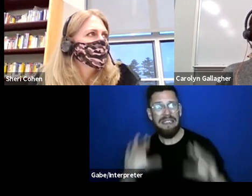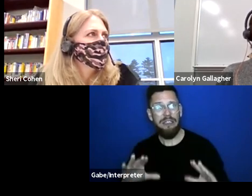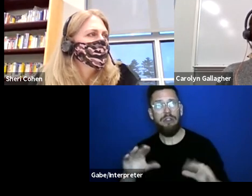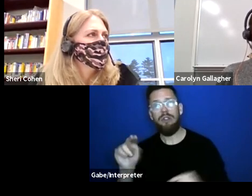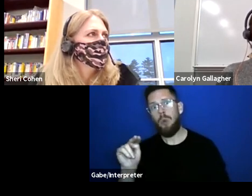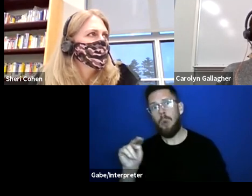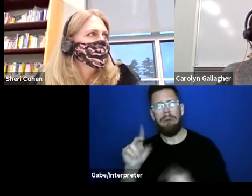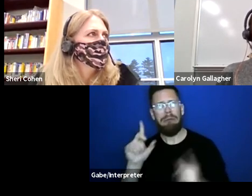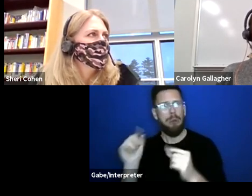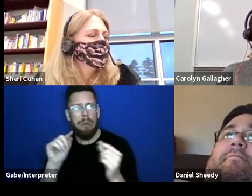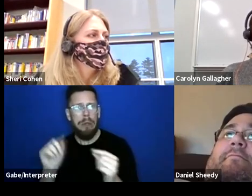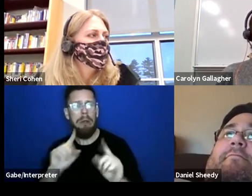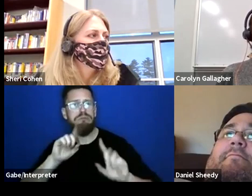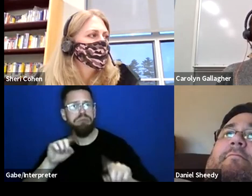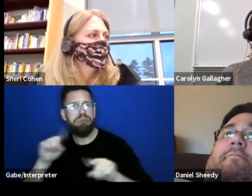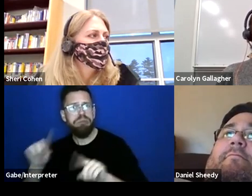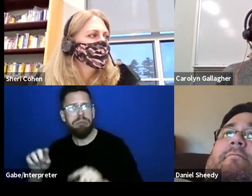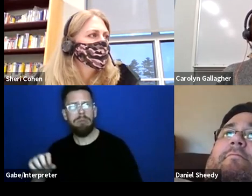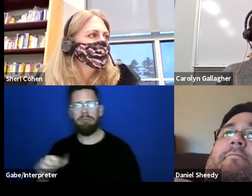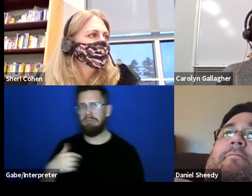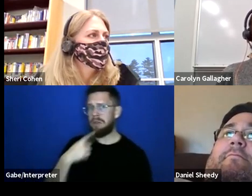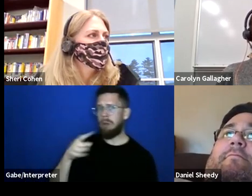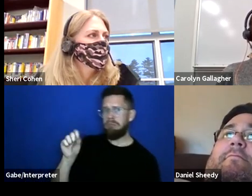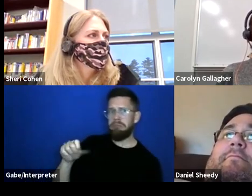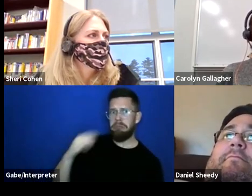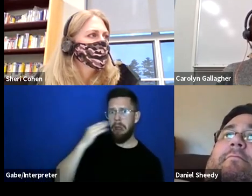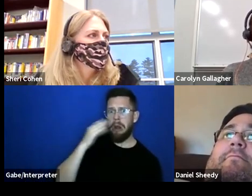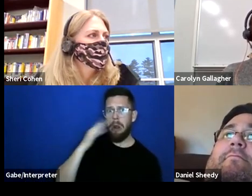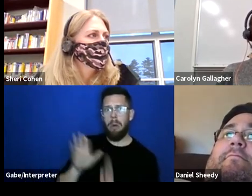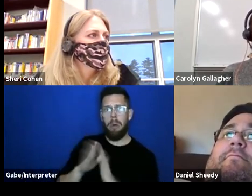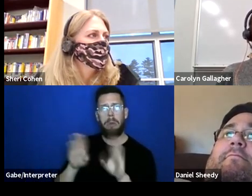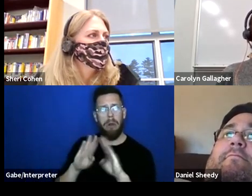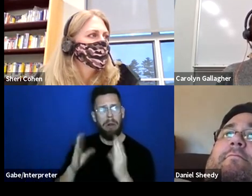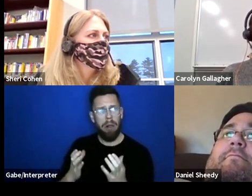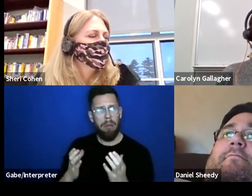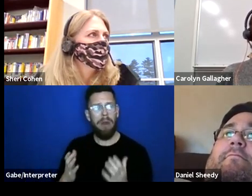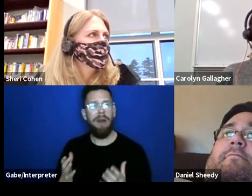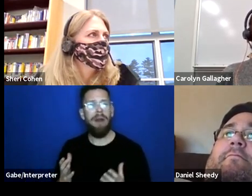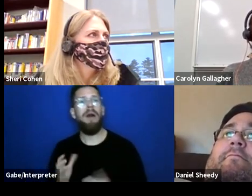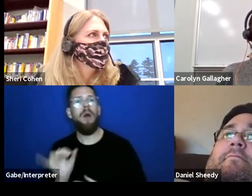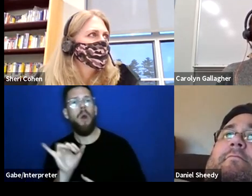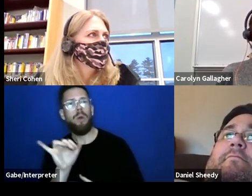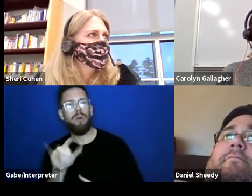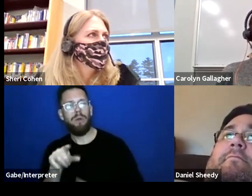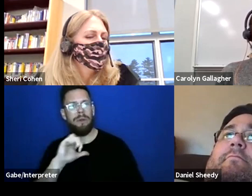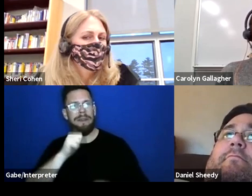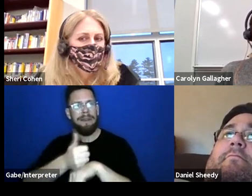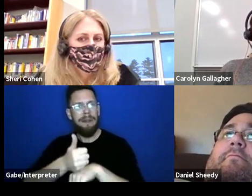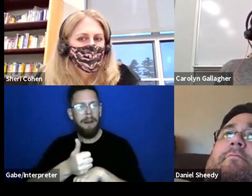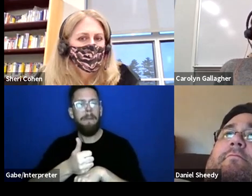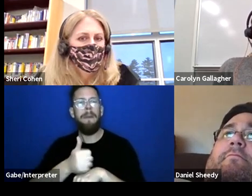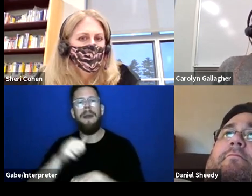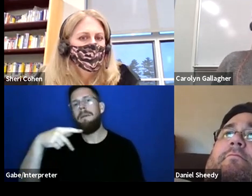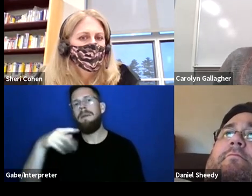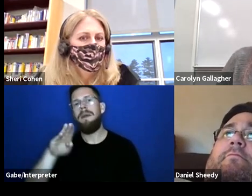club that they're doing." But it was also then instituting and bringing in our PBIS.